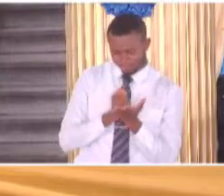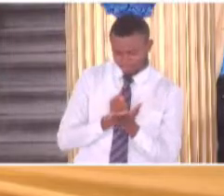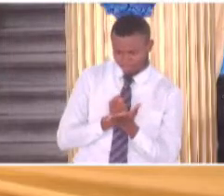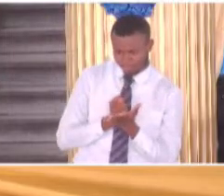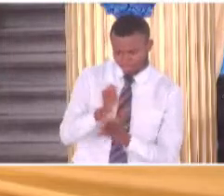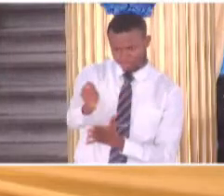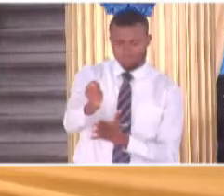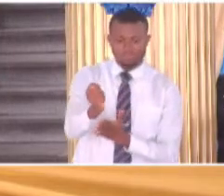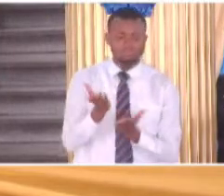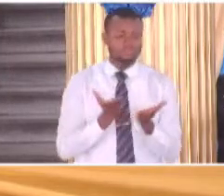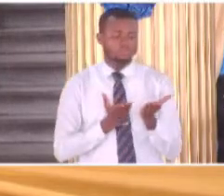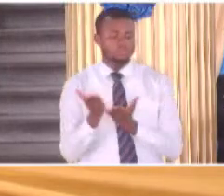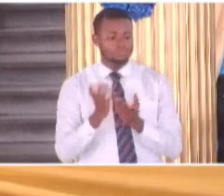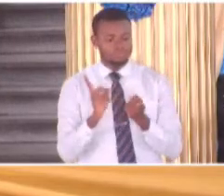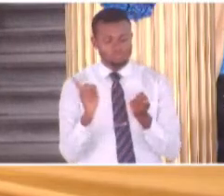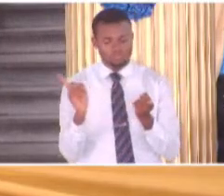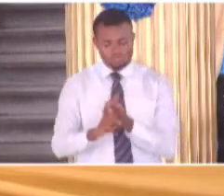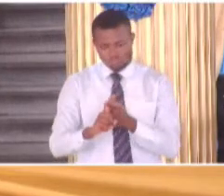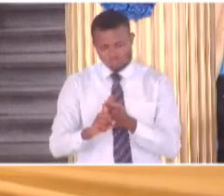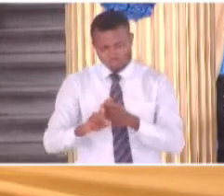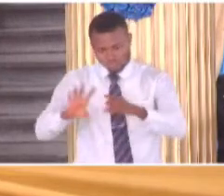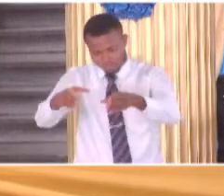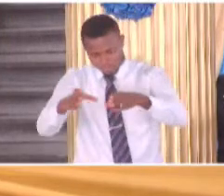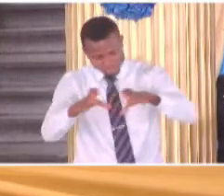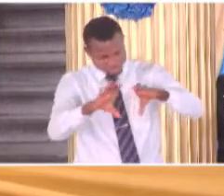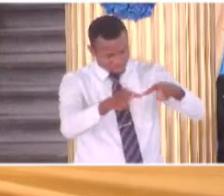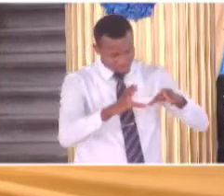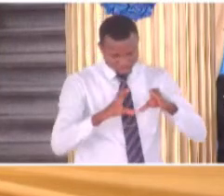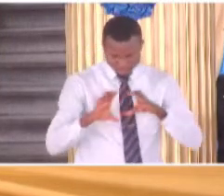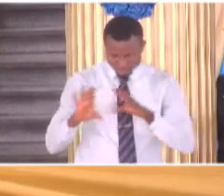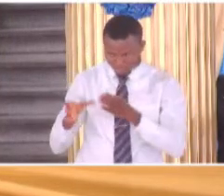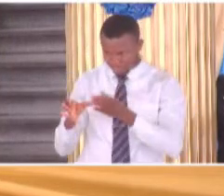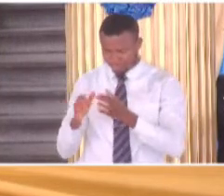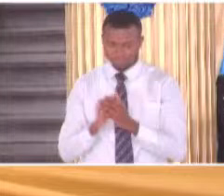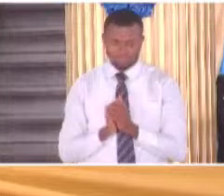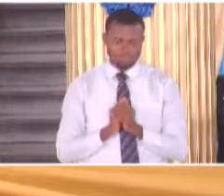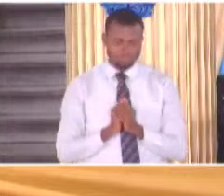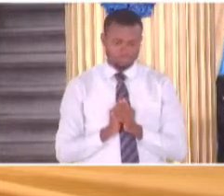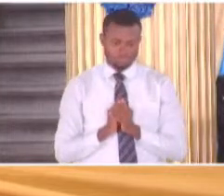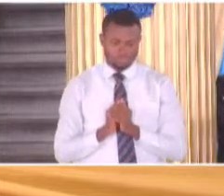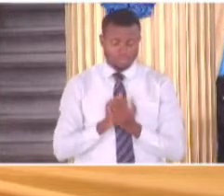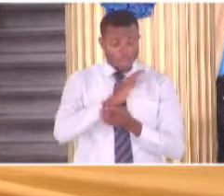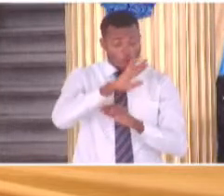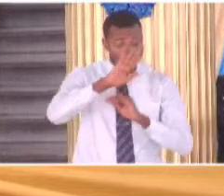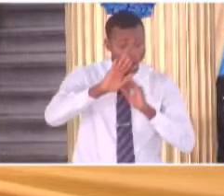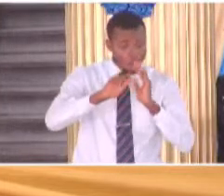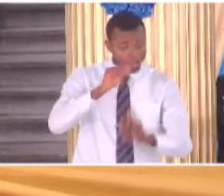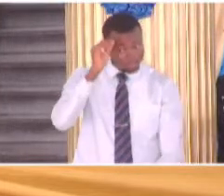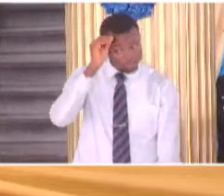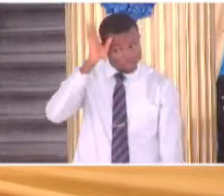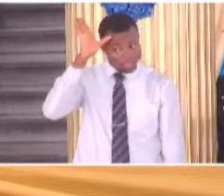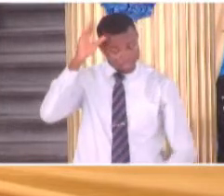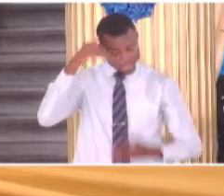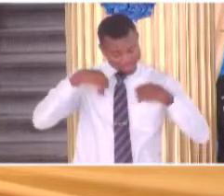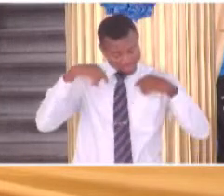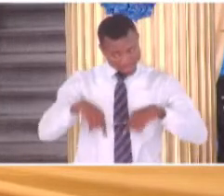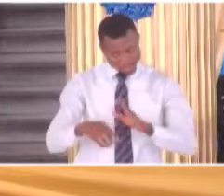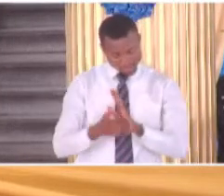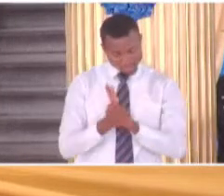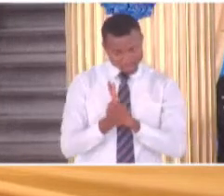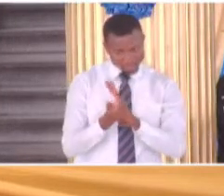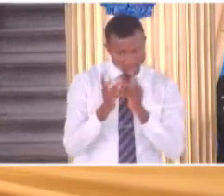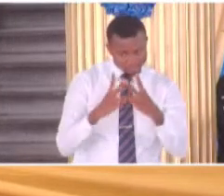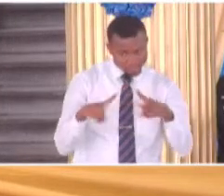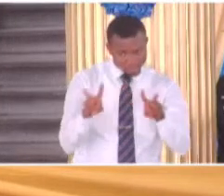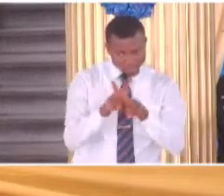and service to society. May you use the knowledge, skills, and values you have